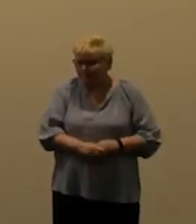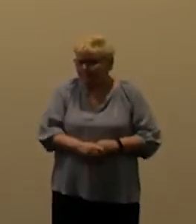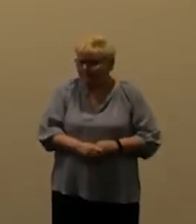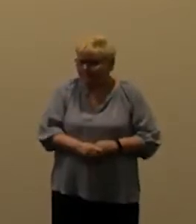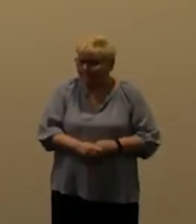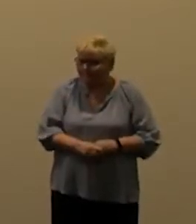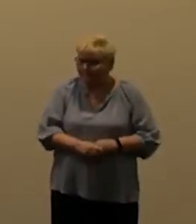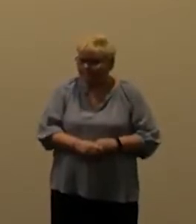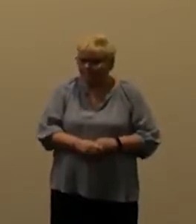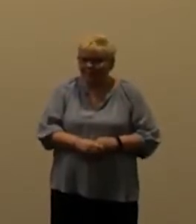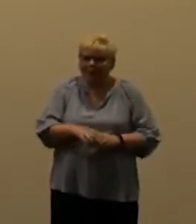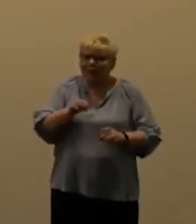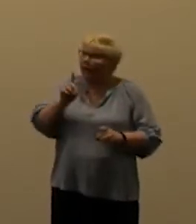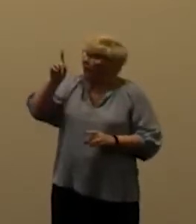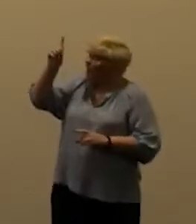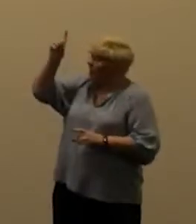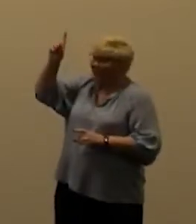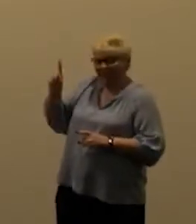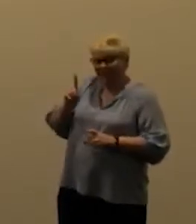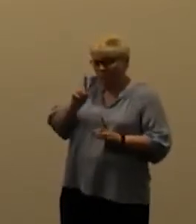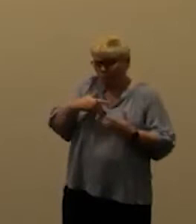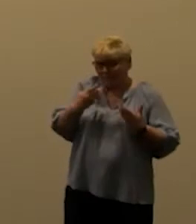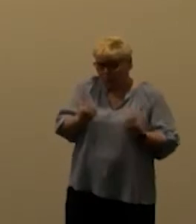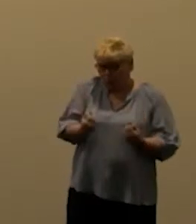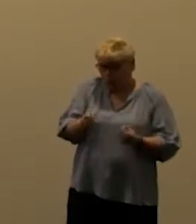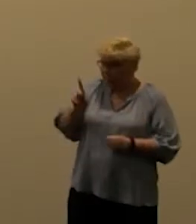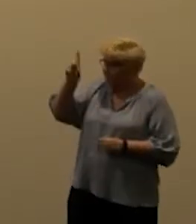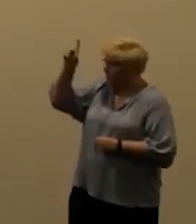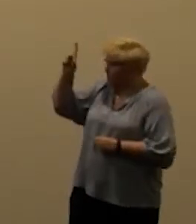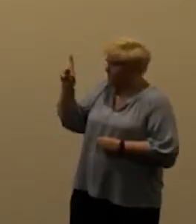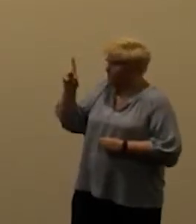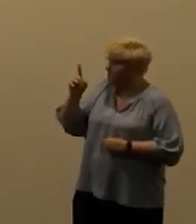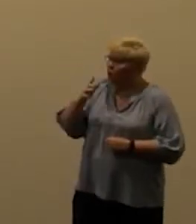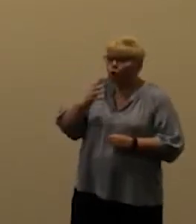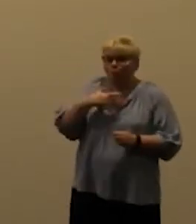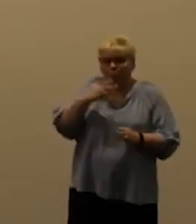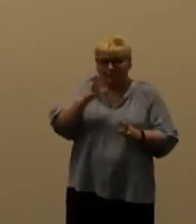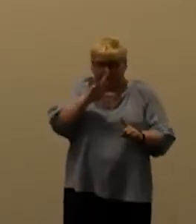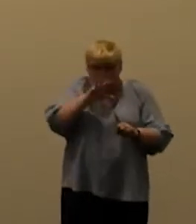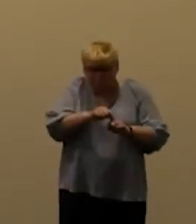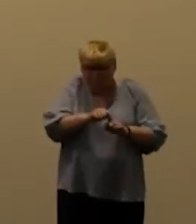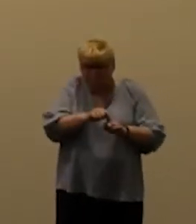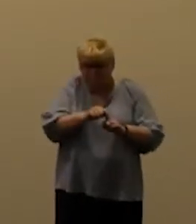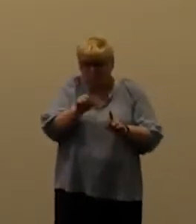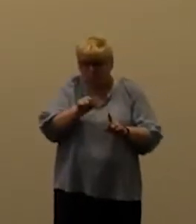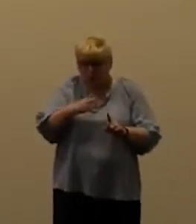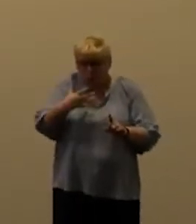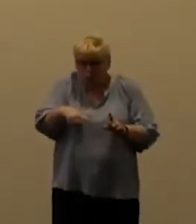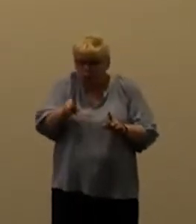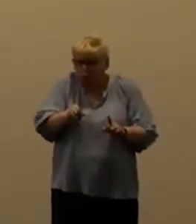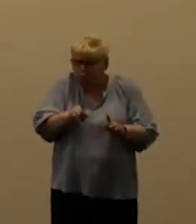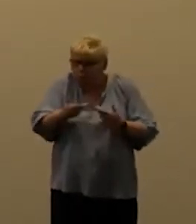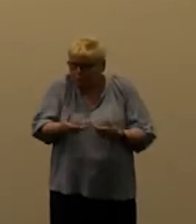Now, these are kind of the ones that we have. So we've detected configuration drift. What do we want to do? Now, the first one